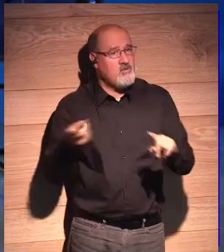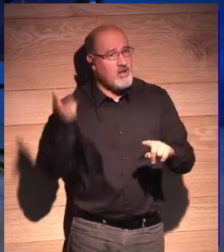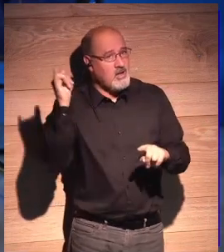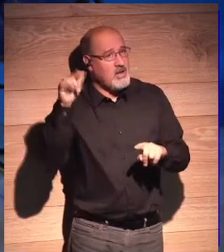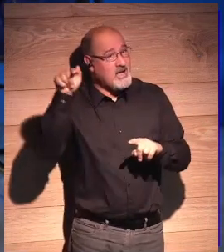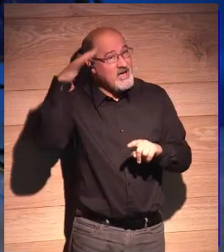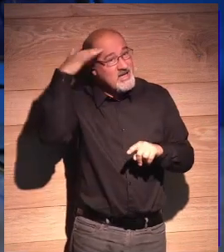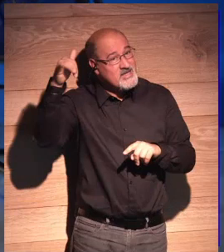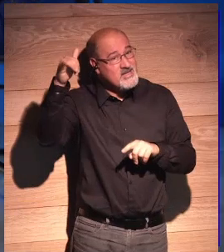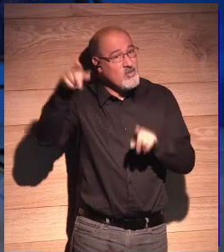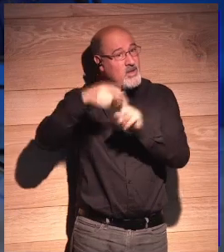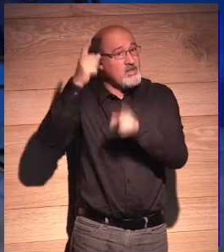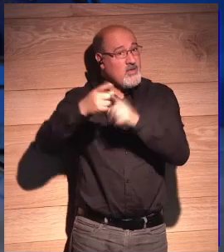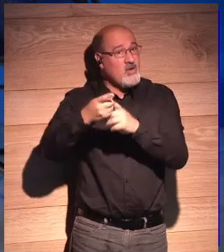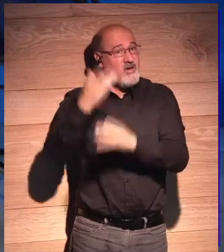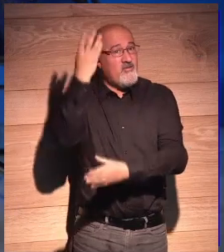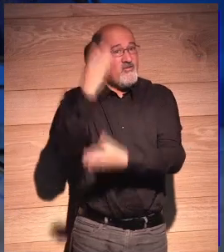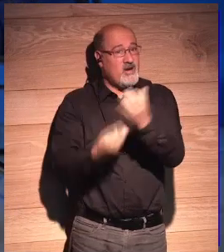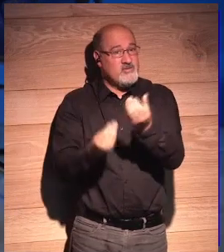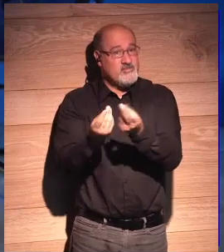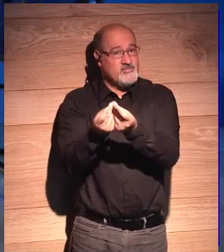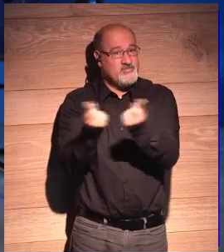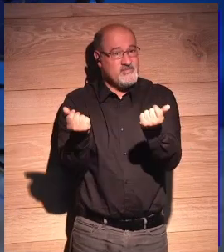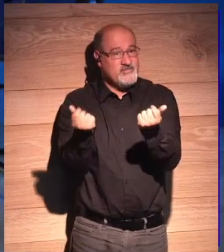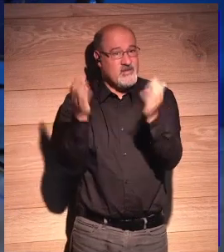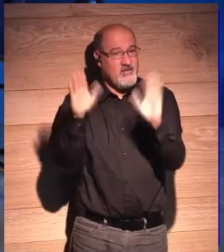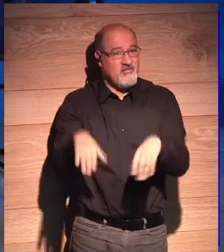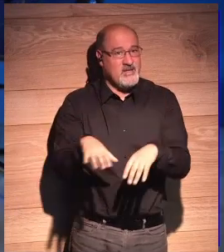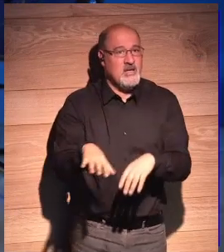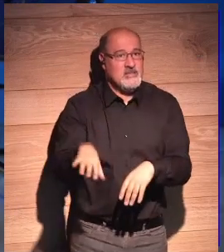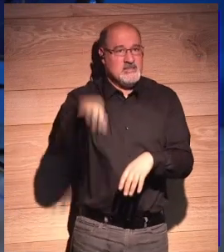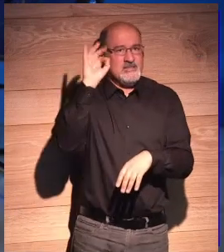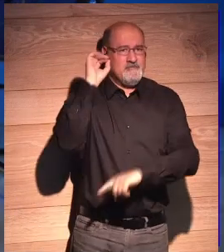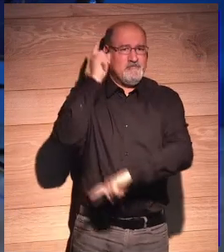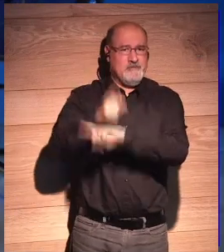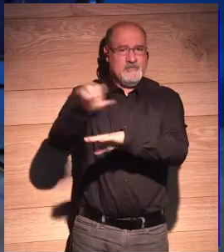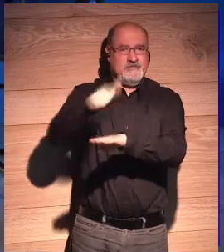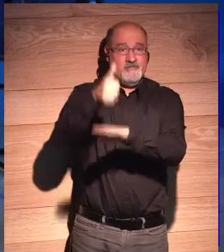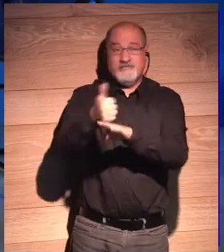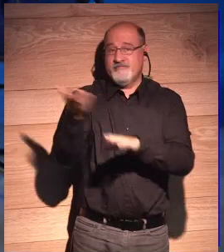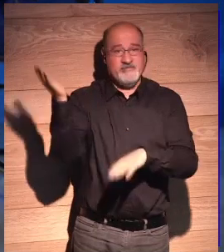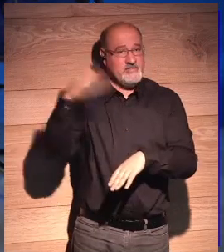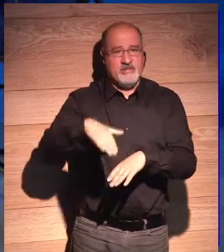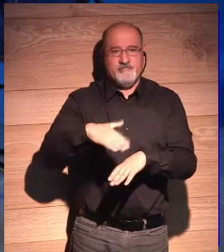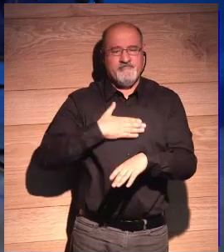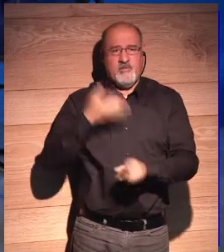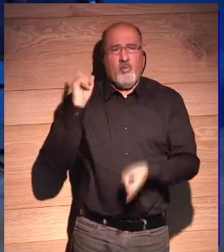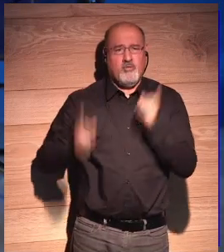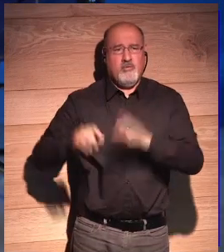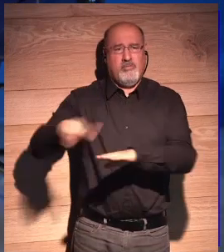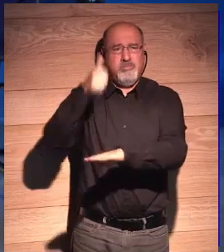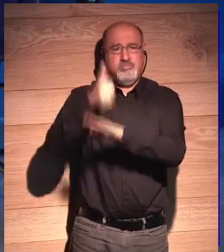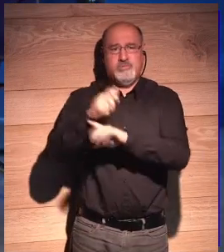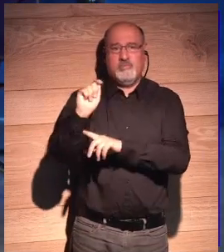so, movies are a dictatorship, but they are a failed dictatorship. But you never have the possibility of being